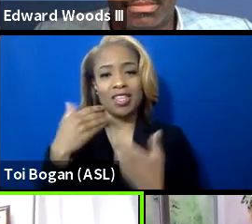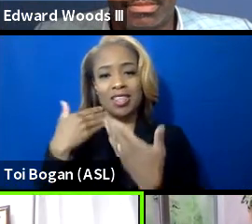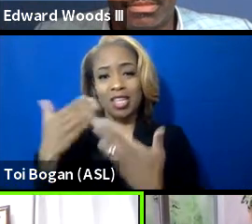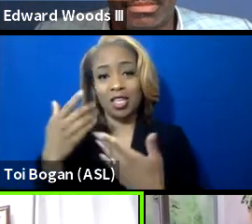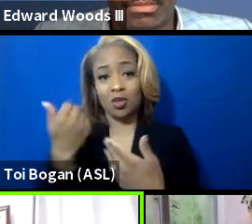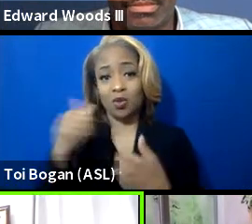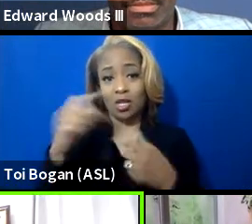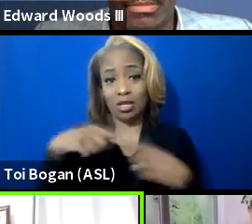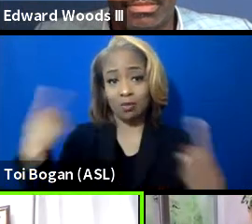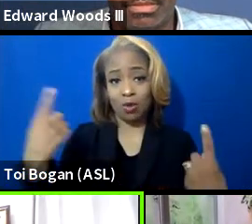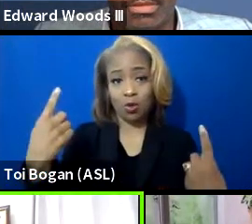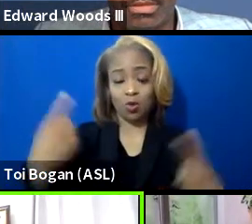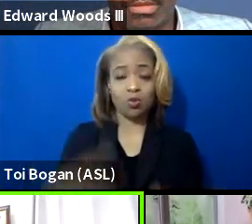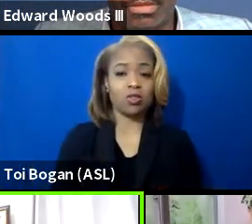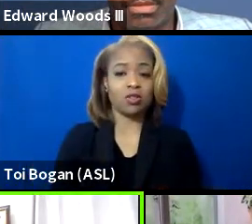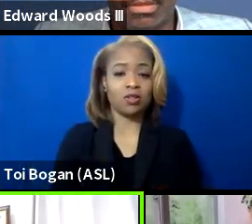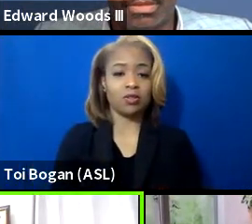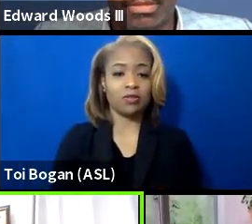opposed?